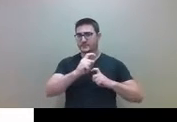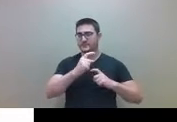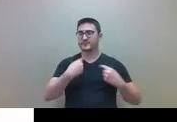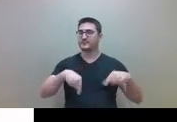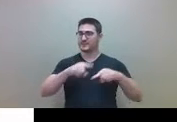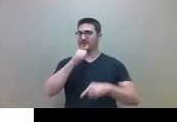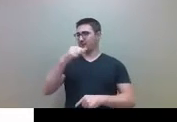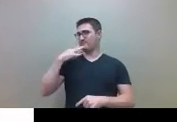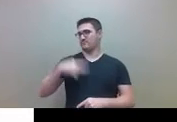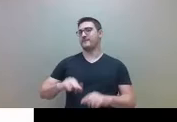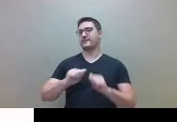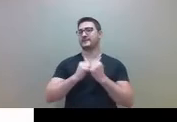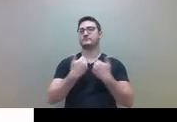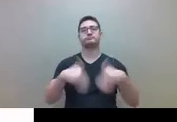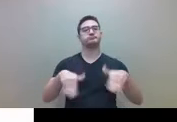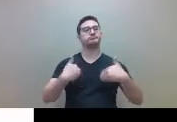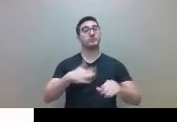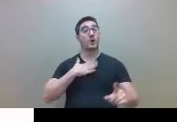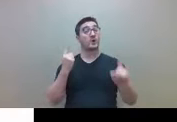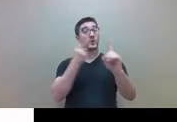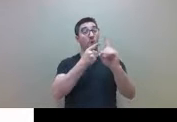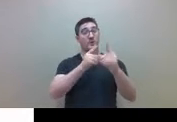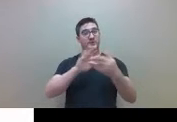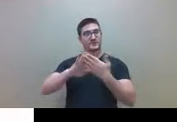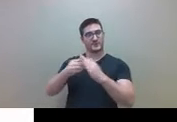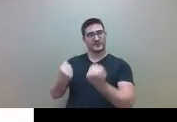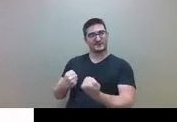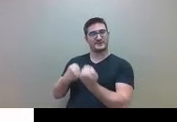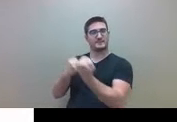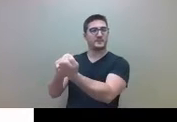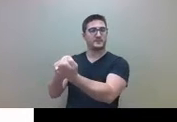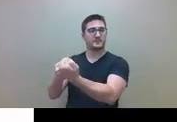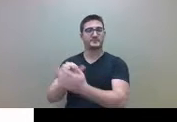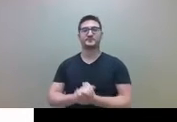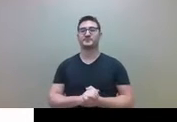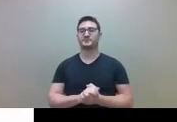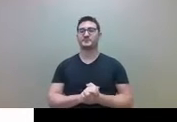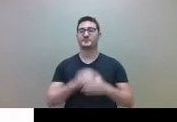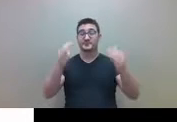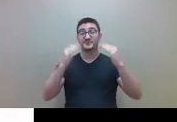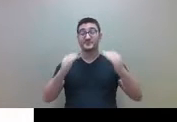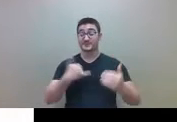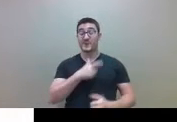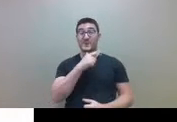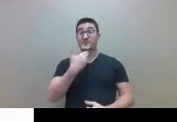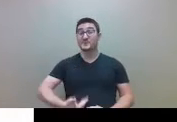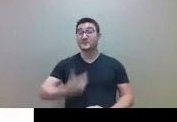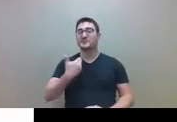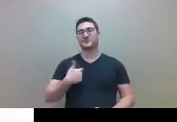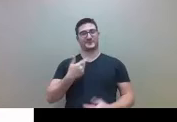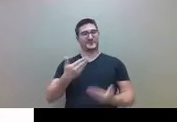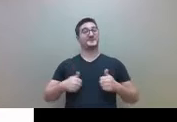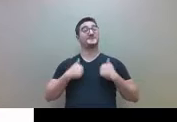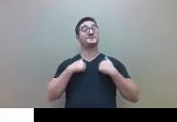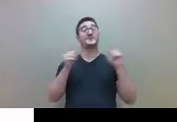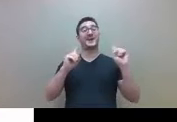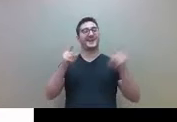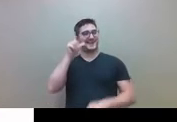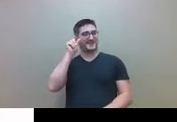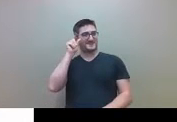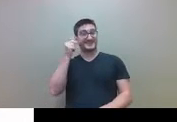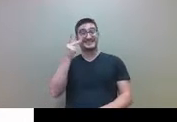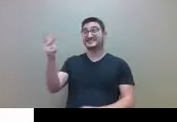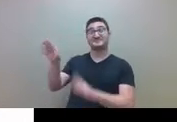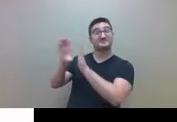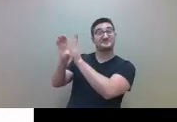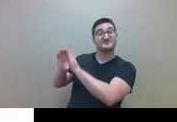for the people of our community. So a little bit about me. I live in Hamilton. This is